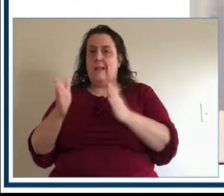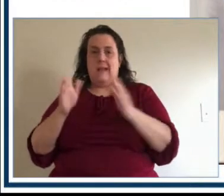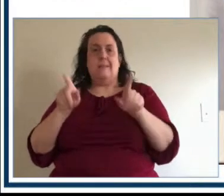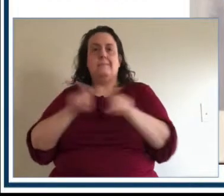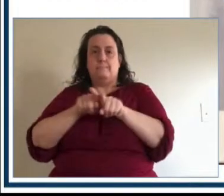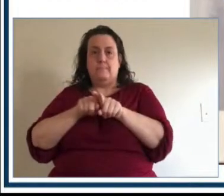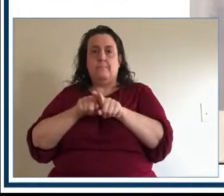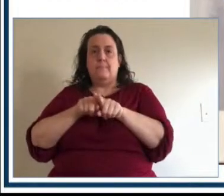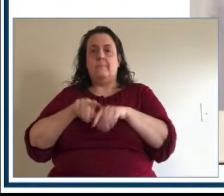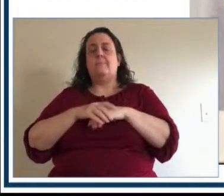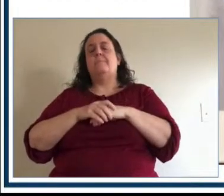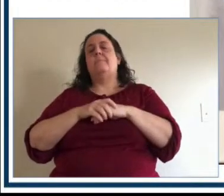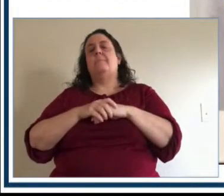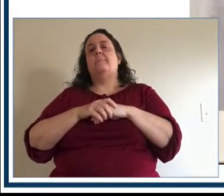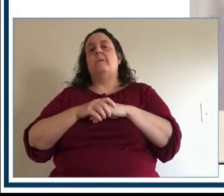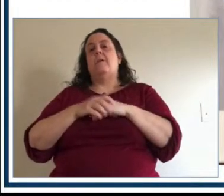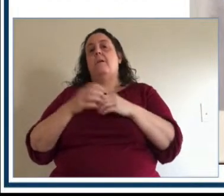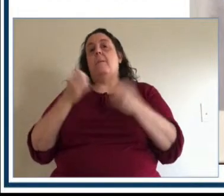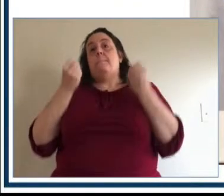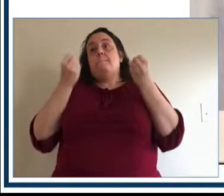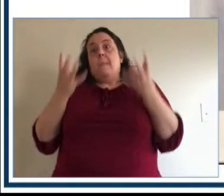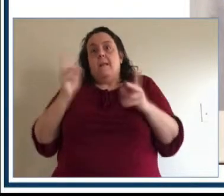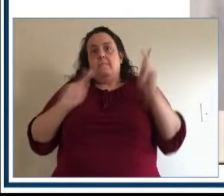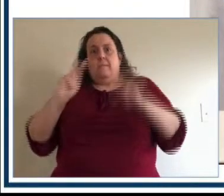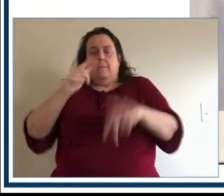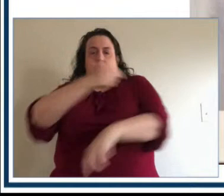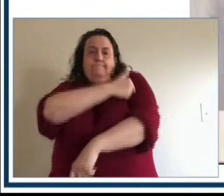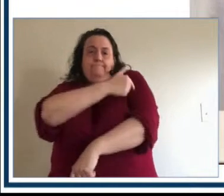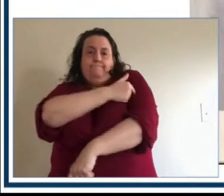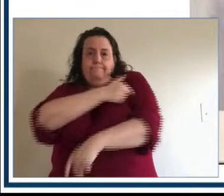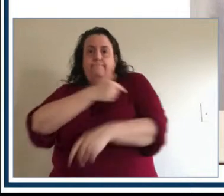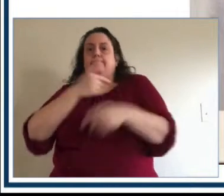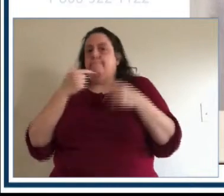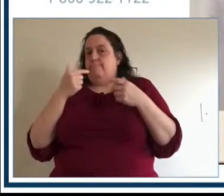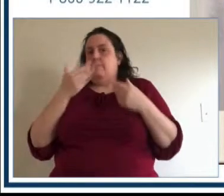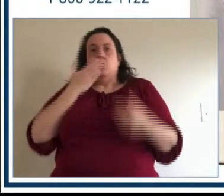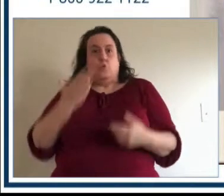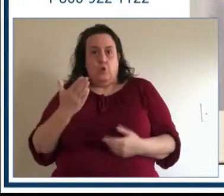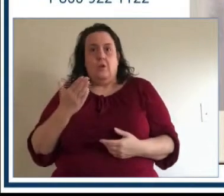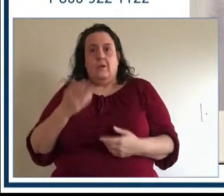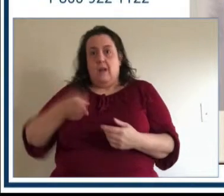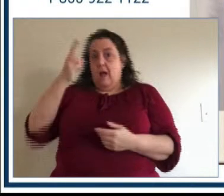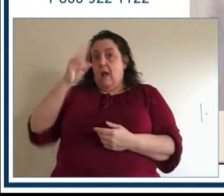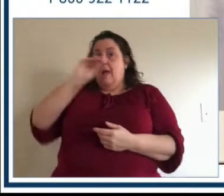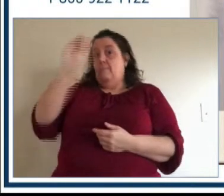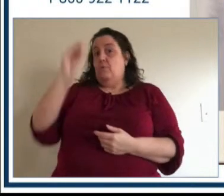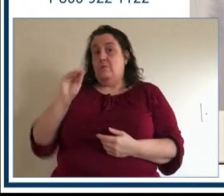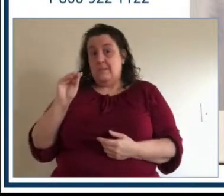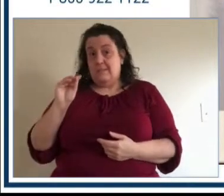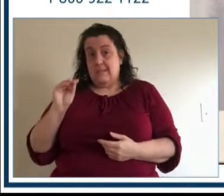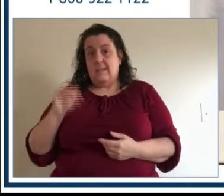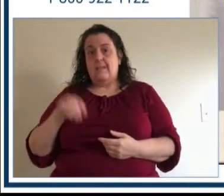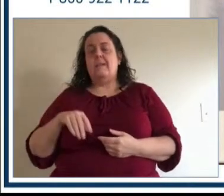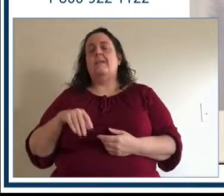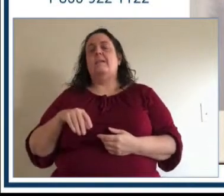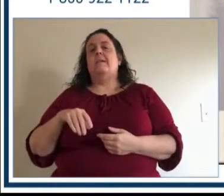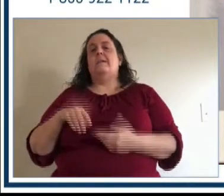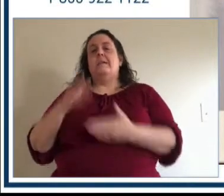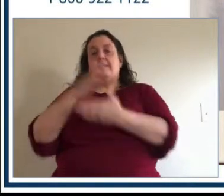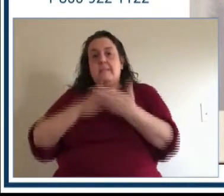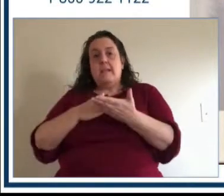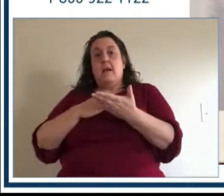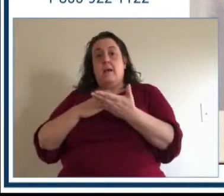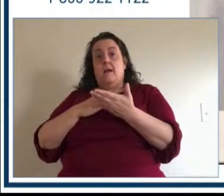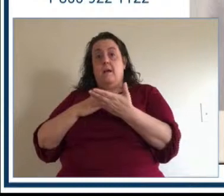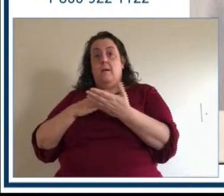good thing. The variant does not trigger as severe of illness in most cases as some earlier strains, and that